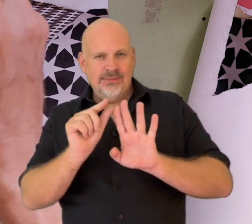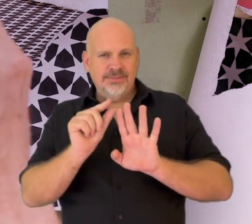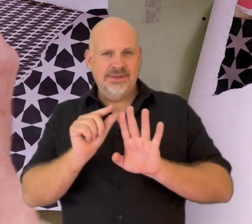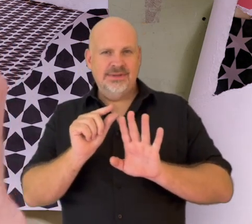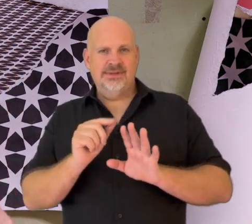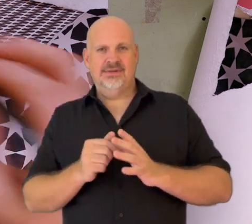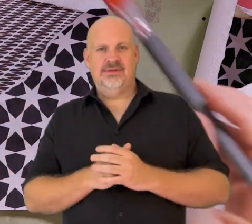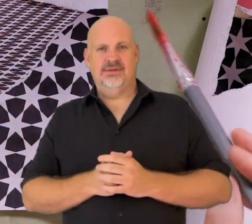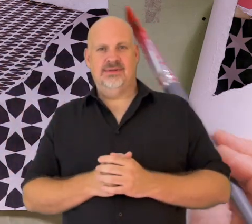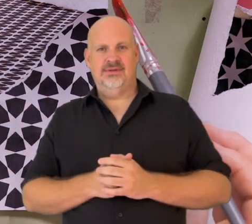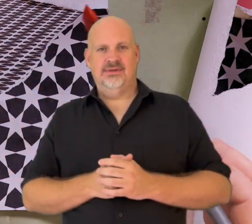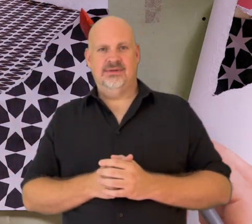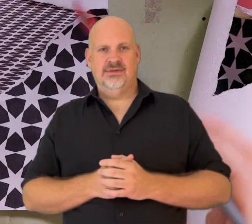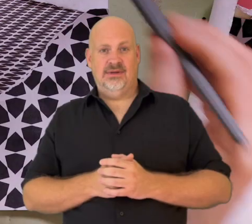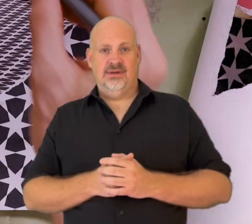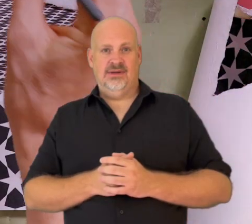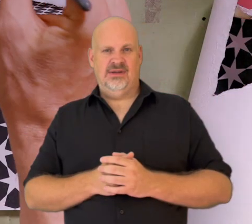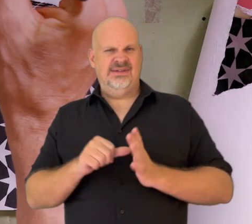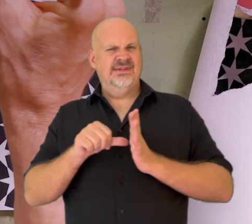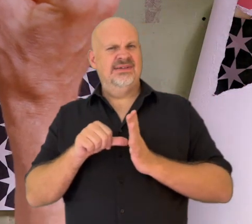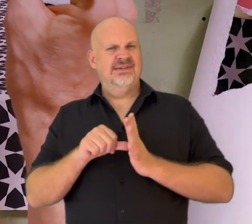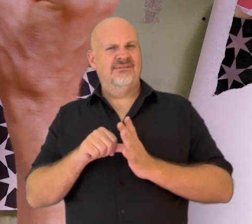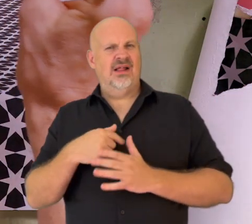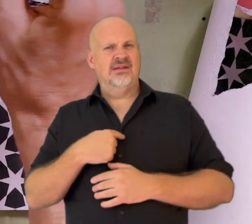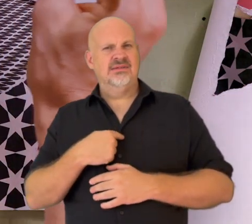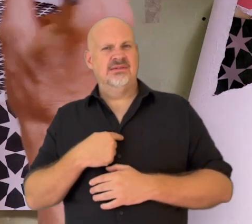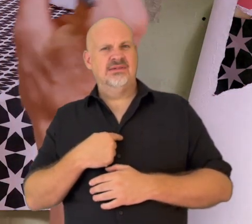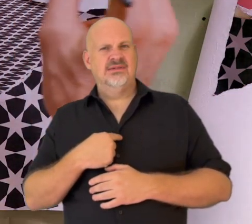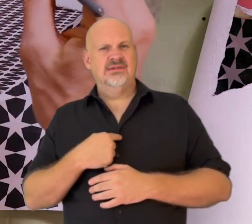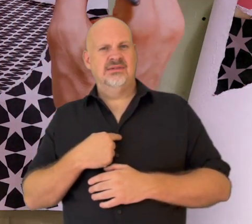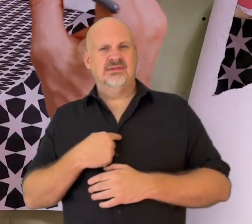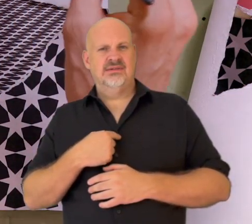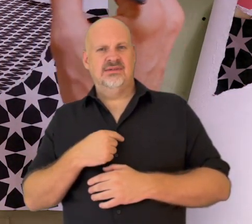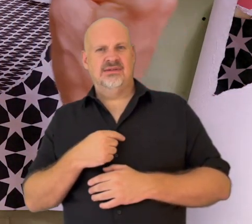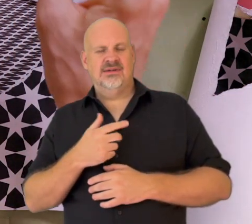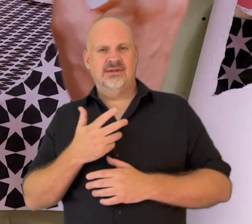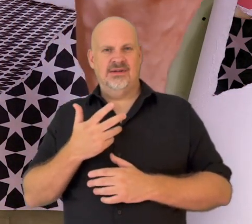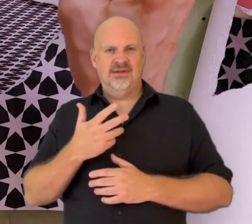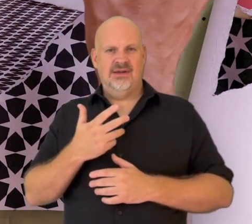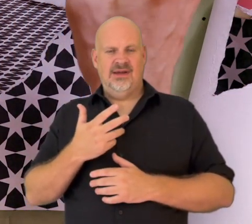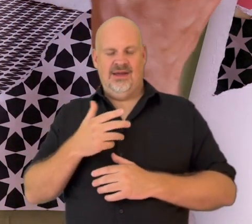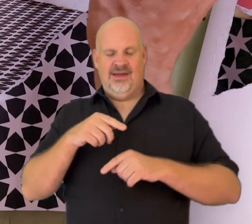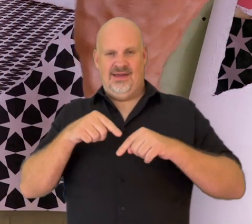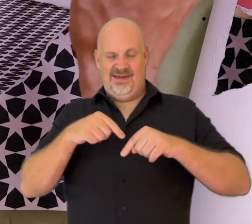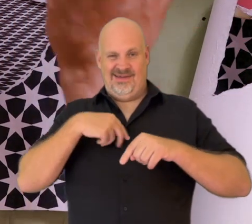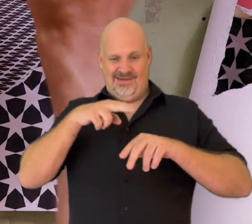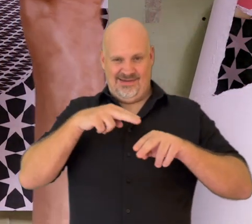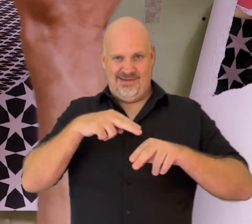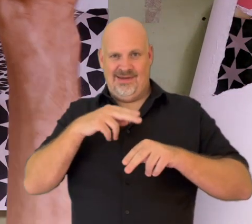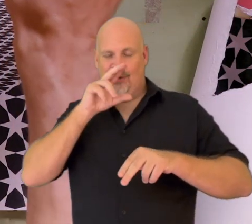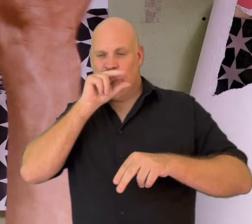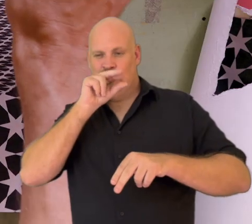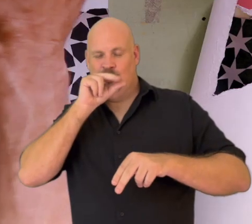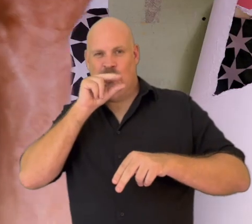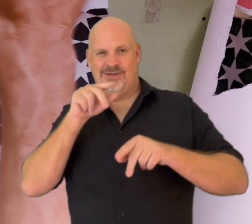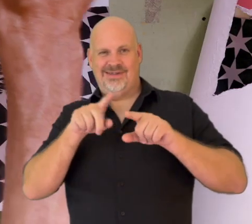It's actually quite difficult for me to keep talking and doing this at the same time.